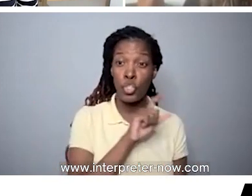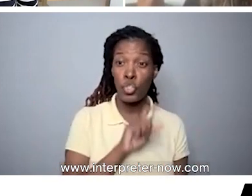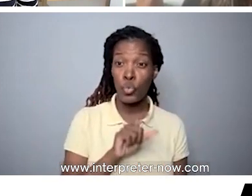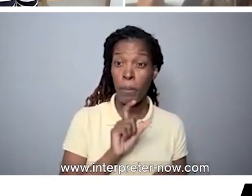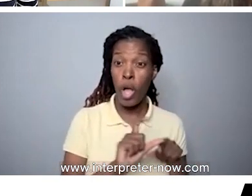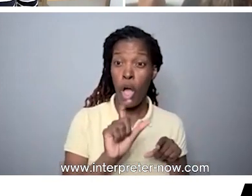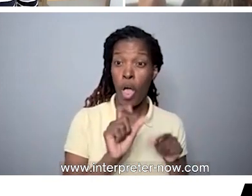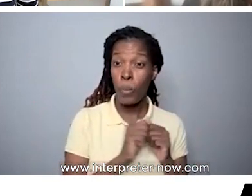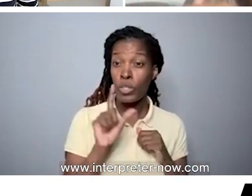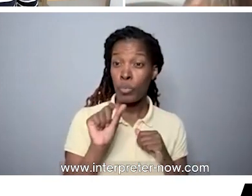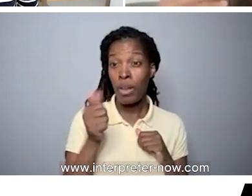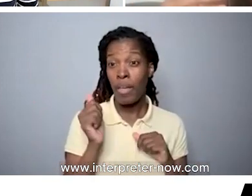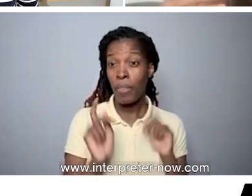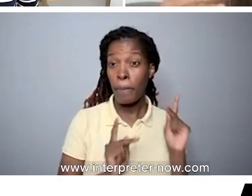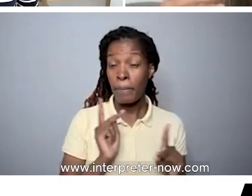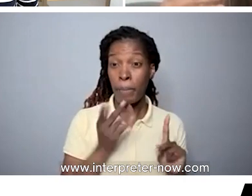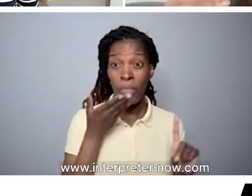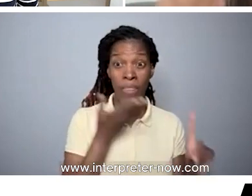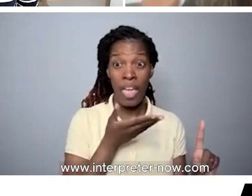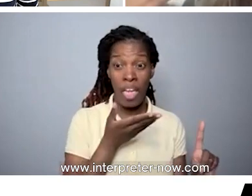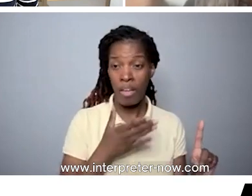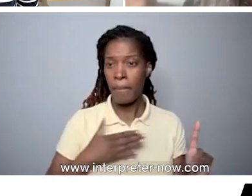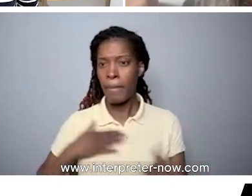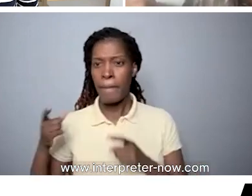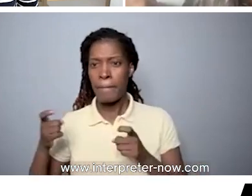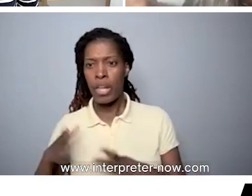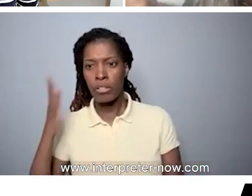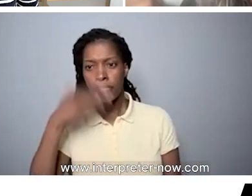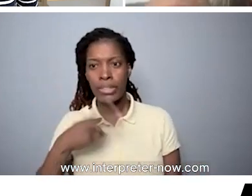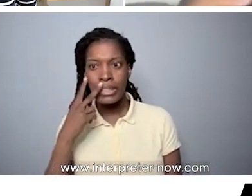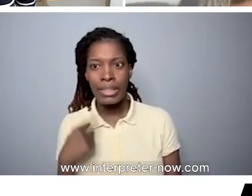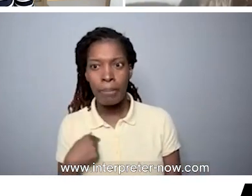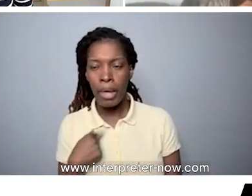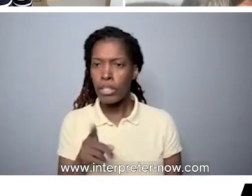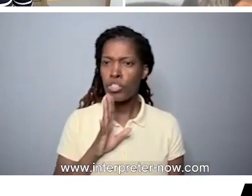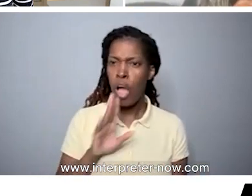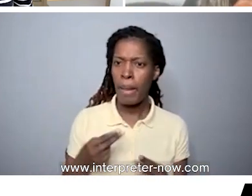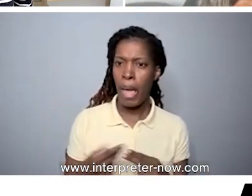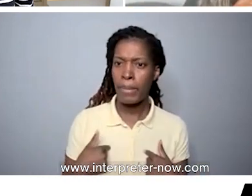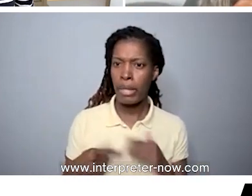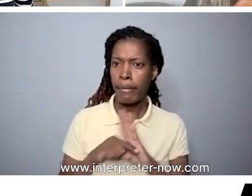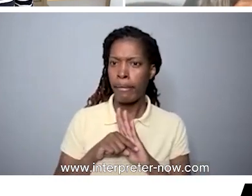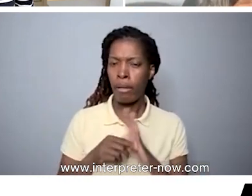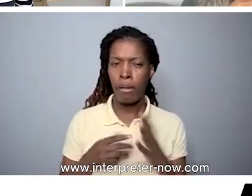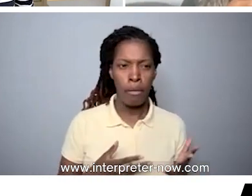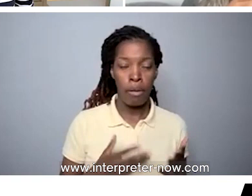other people on it, and my manager didn't see me, and I heard him talking about me. Or it could